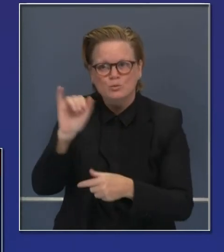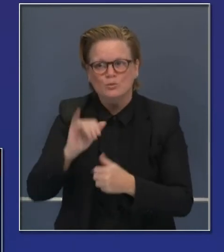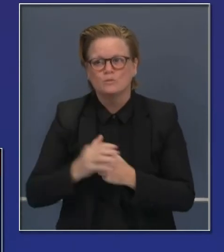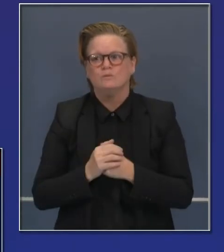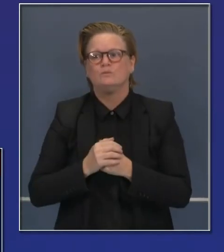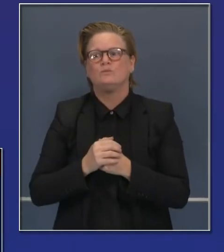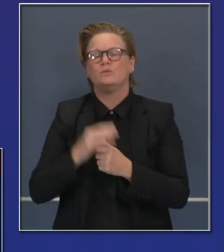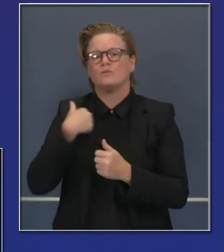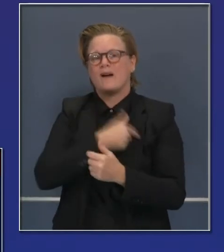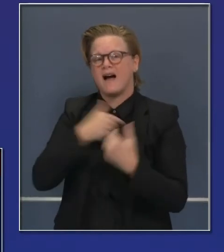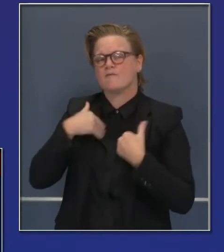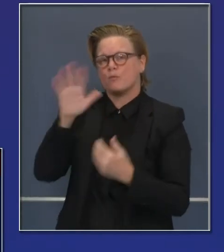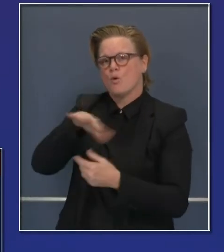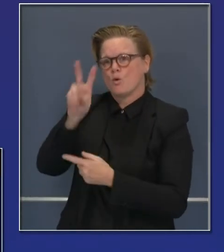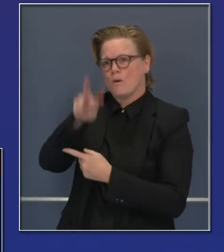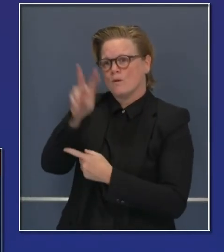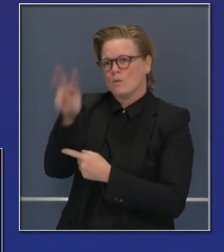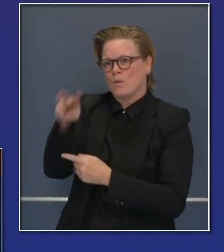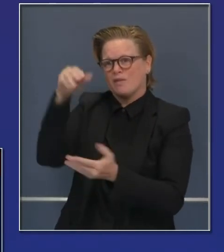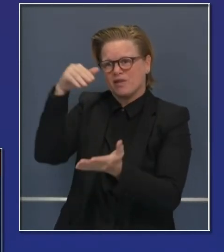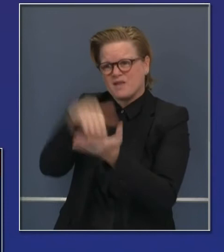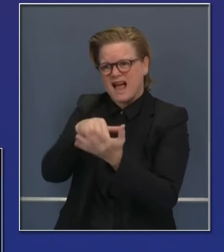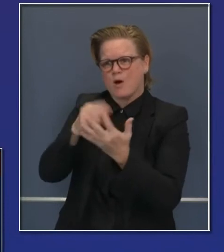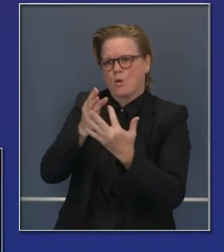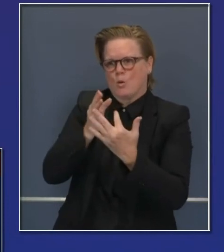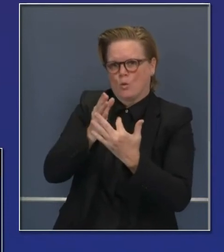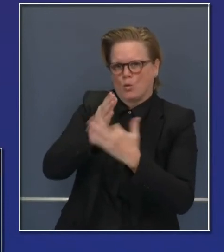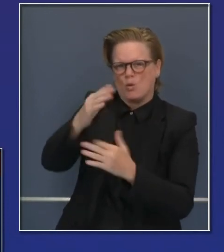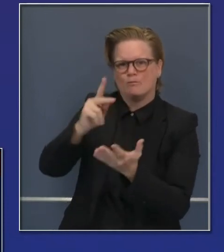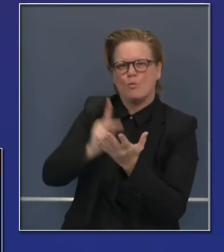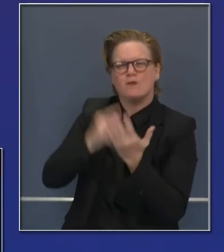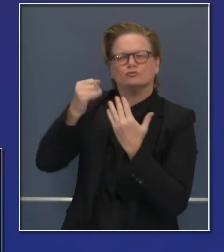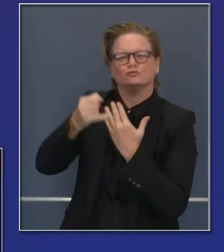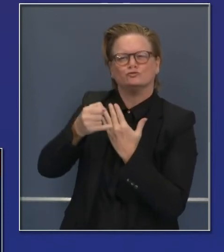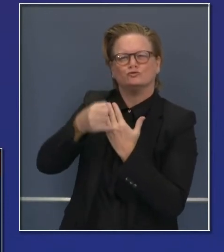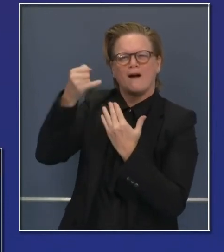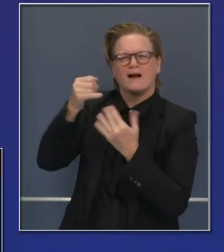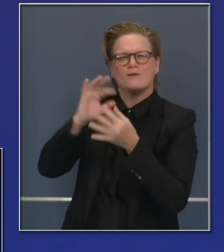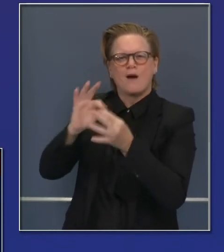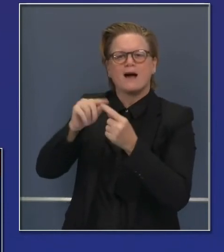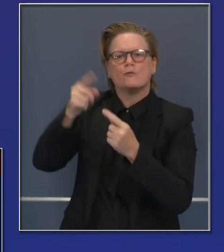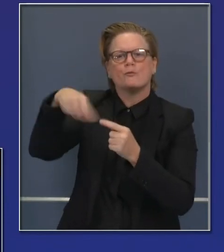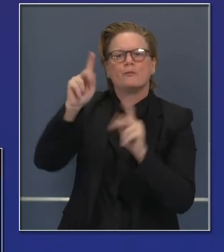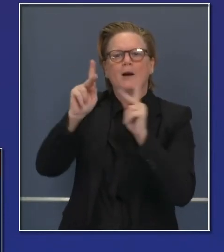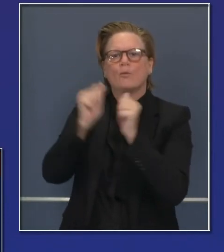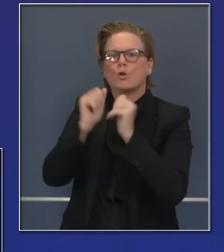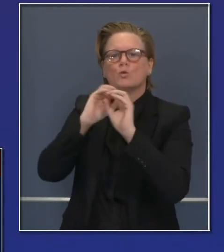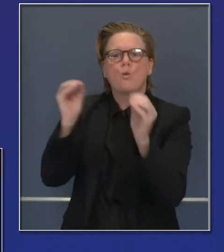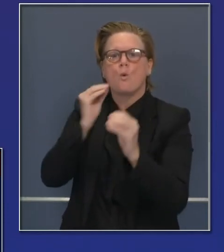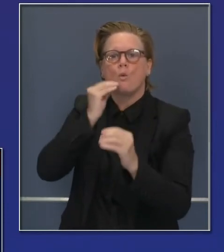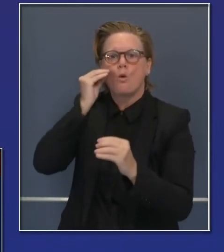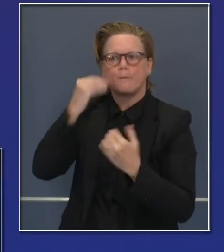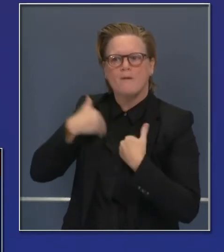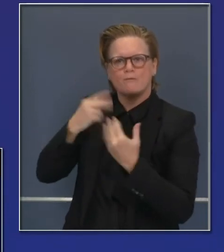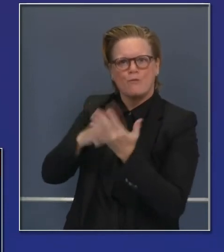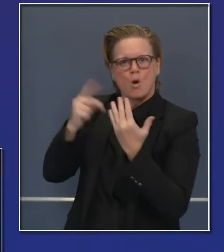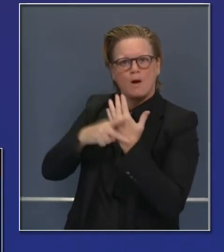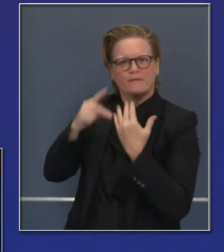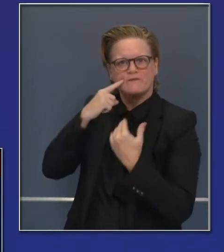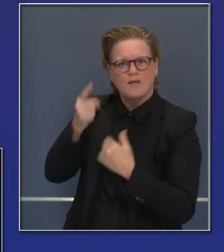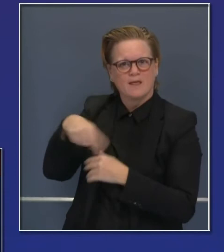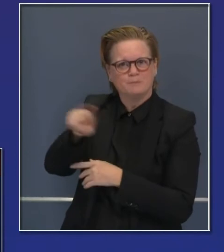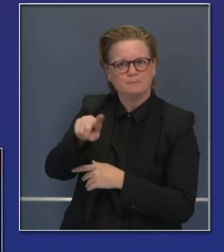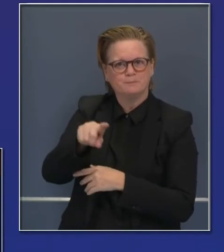We're looking to extend the Room Key program, not just, forgive me, I confuse folks with this, the Home Key program, which is the